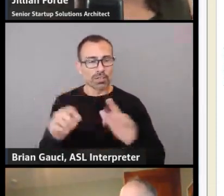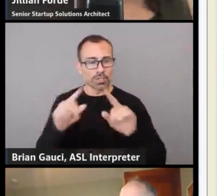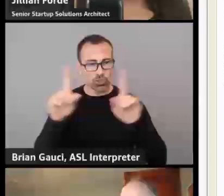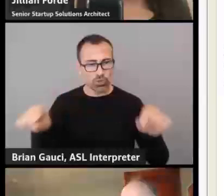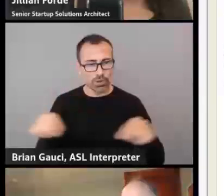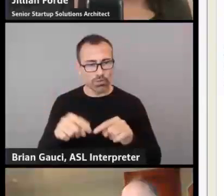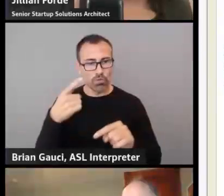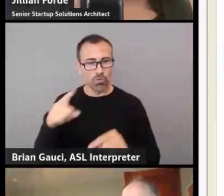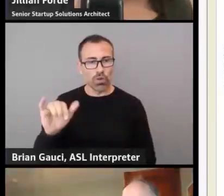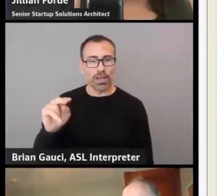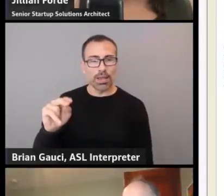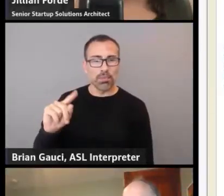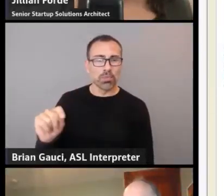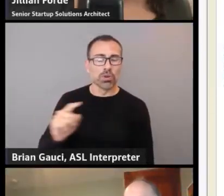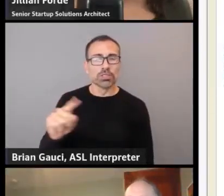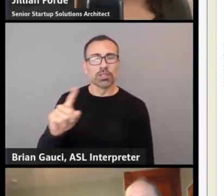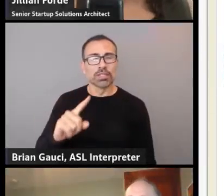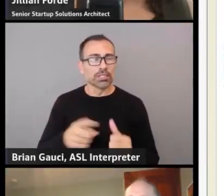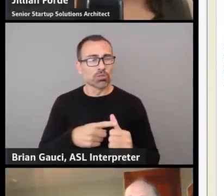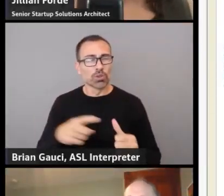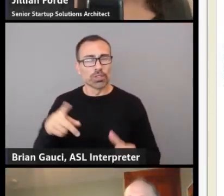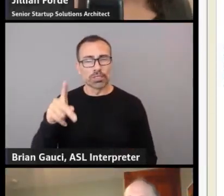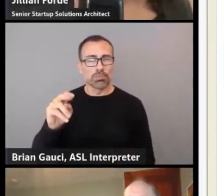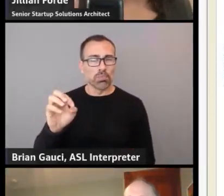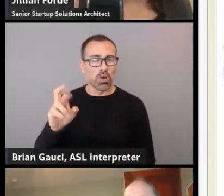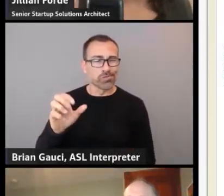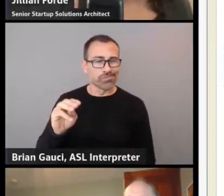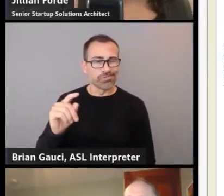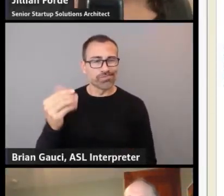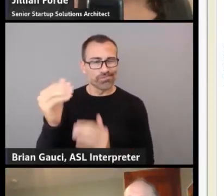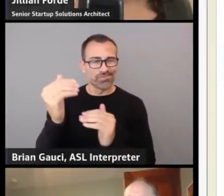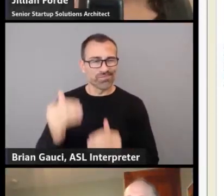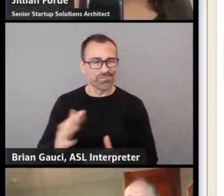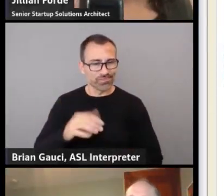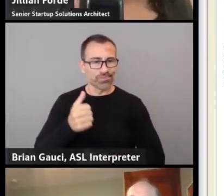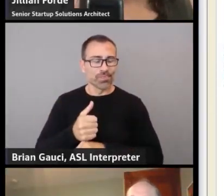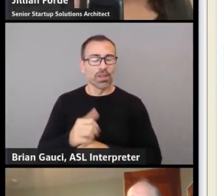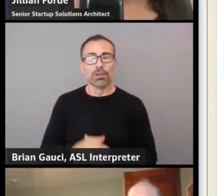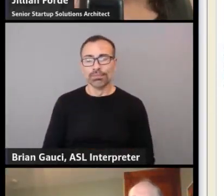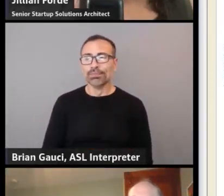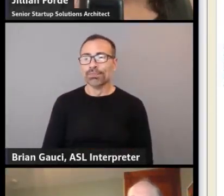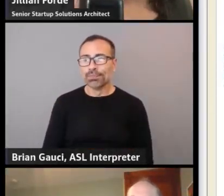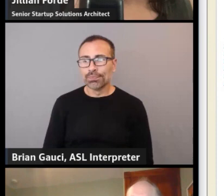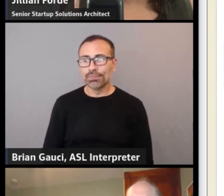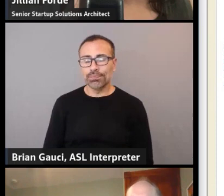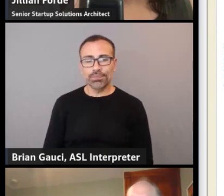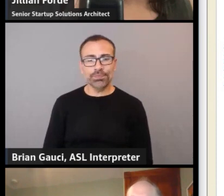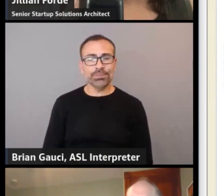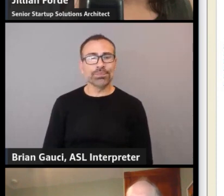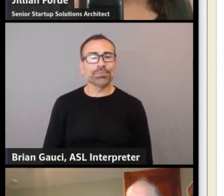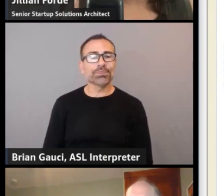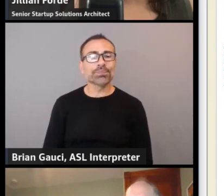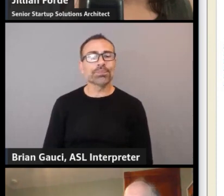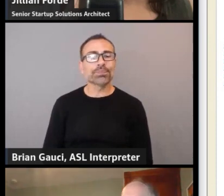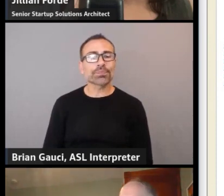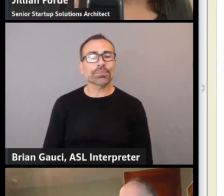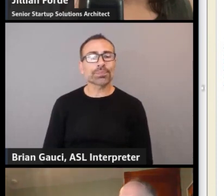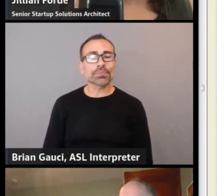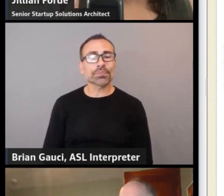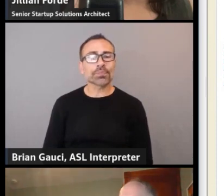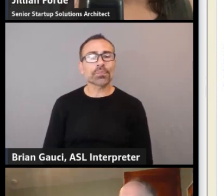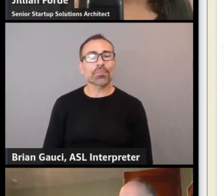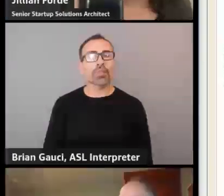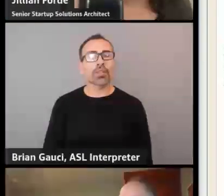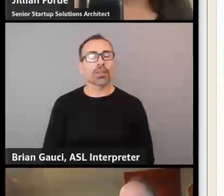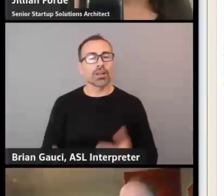these first parameter statements set up the input fields. And then I'm going to do what's called